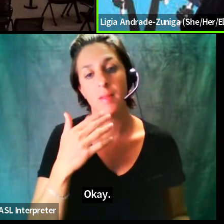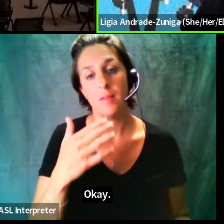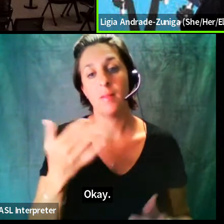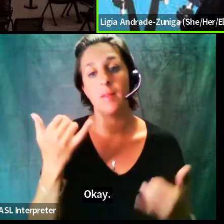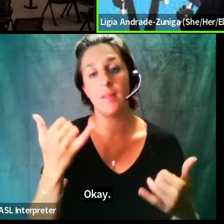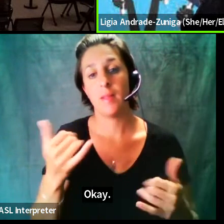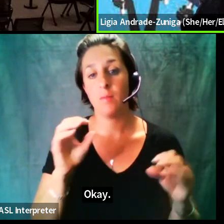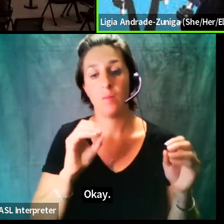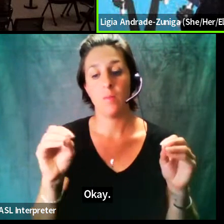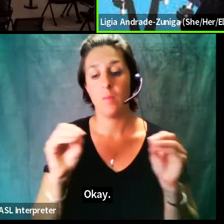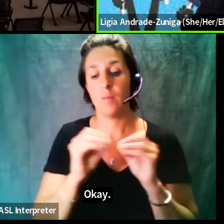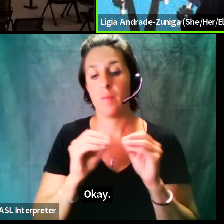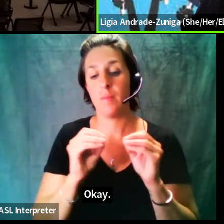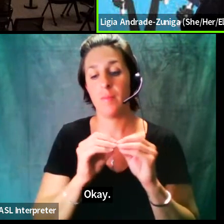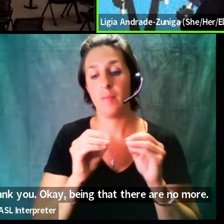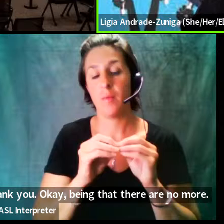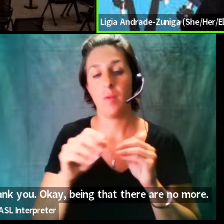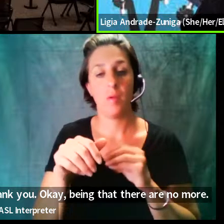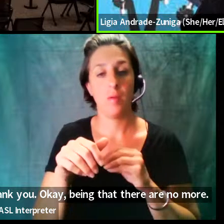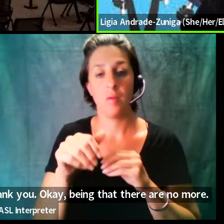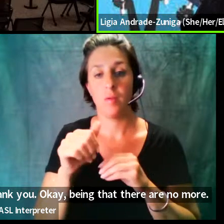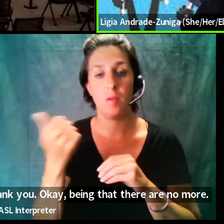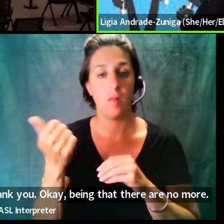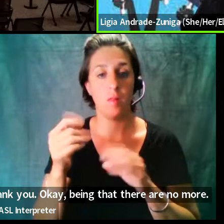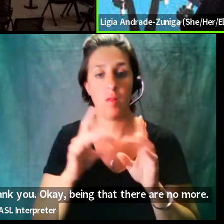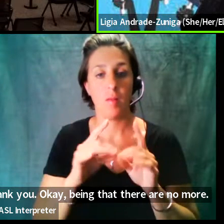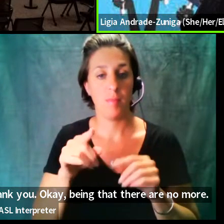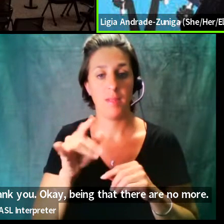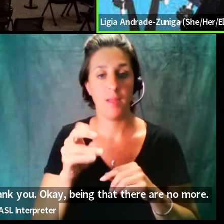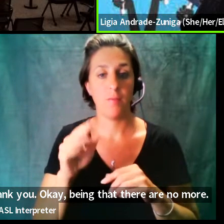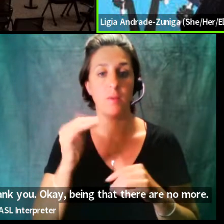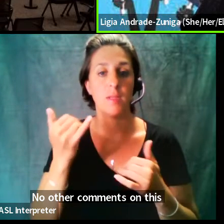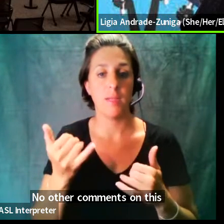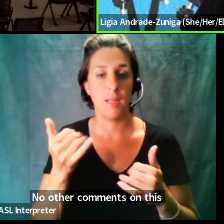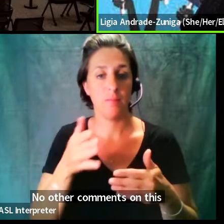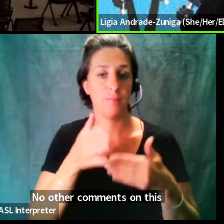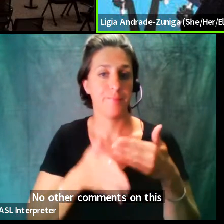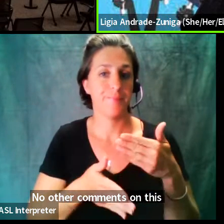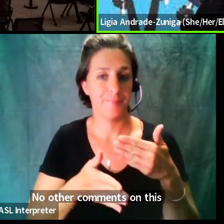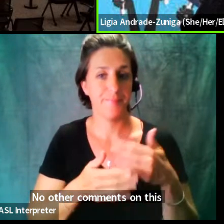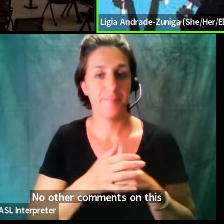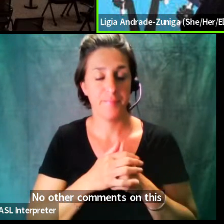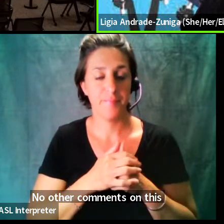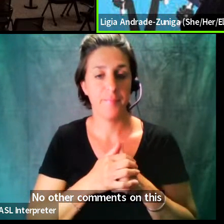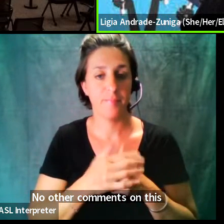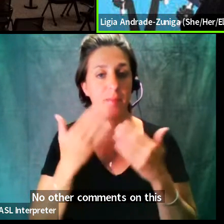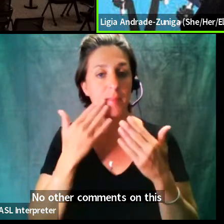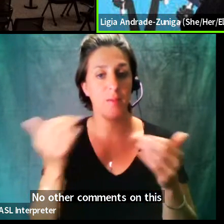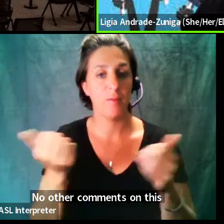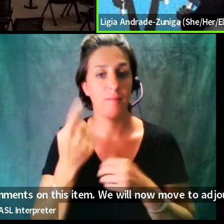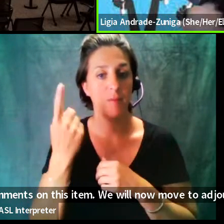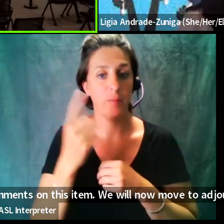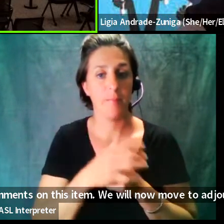there are no other comments on this item, we will now move to adjourn. Thank you, everybody. Thank you very